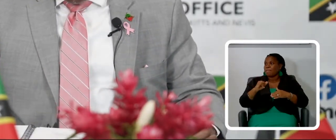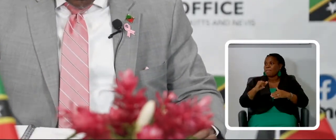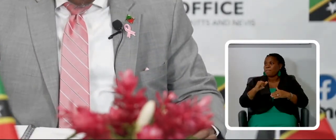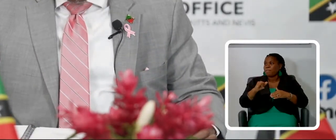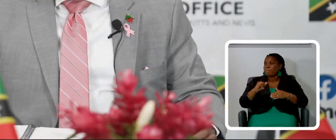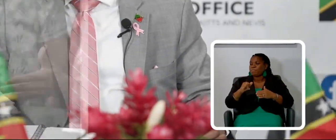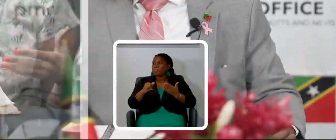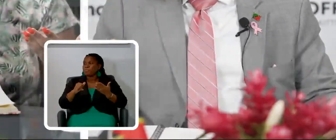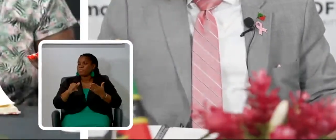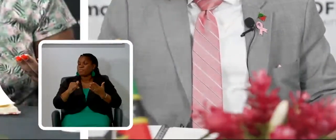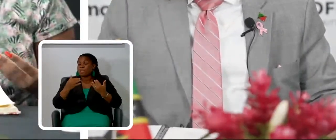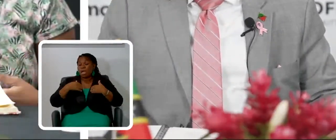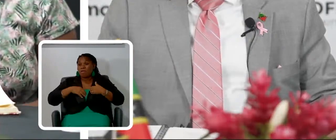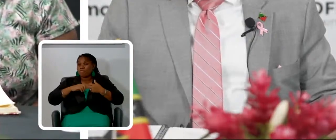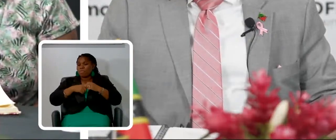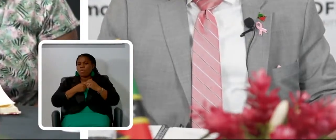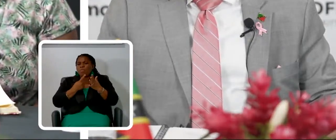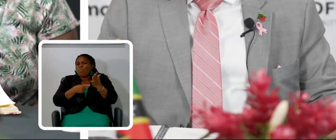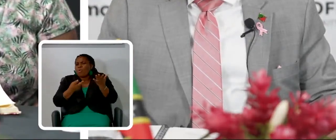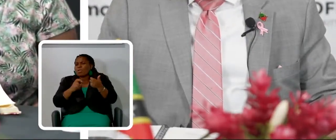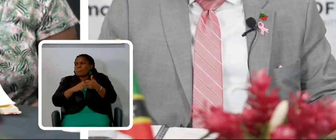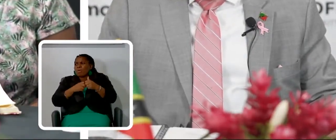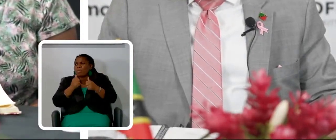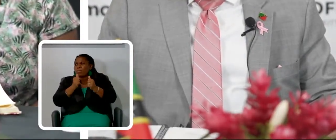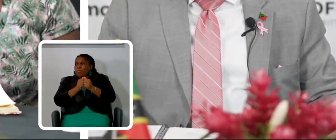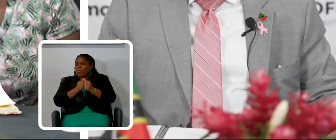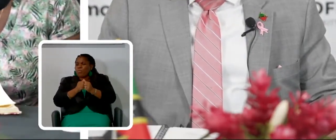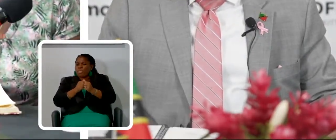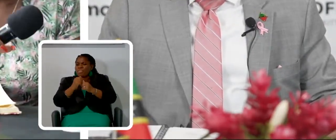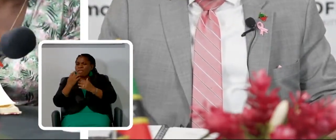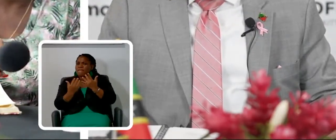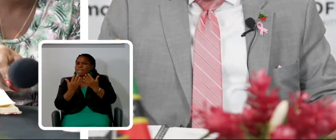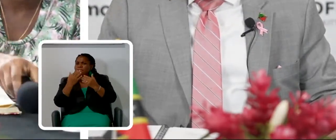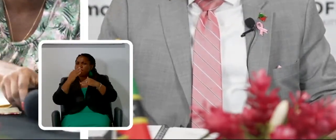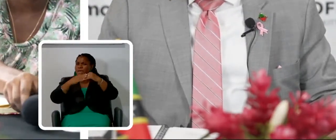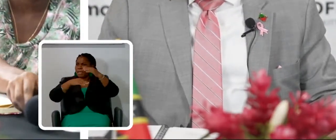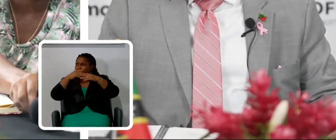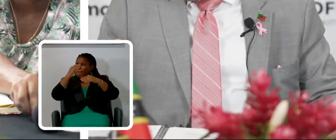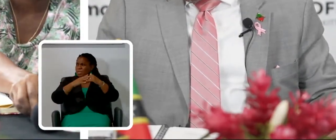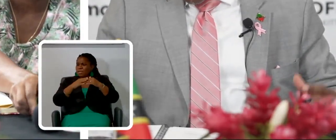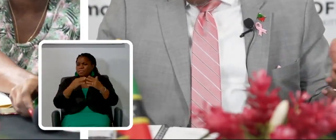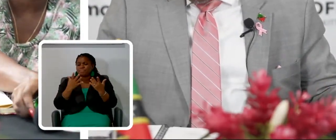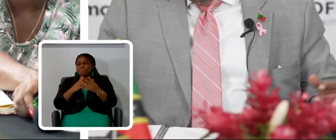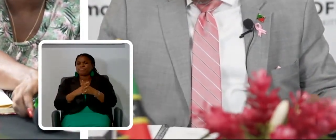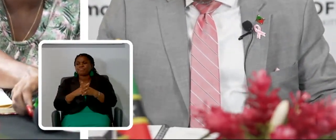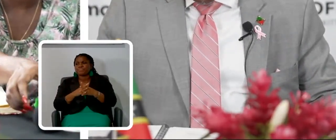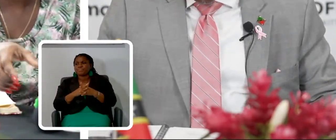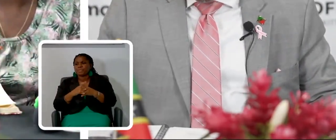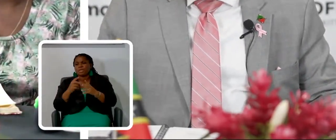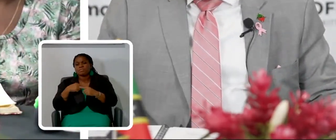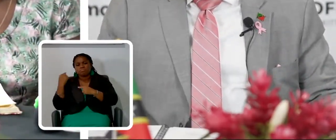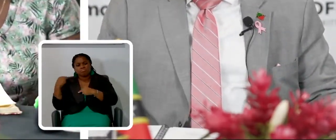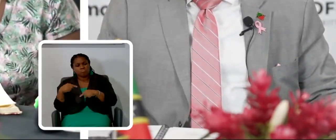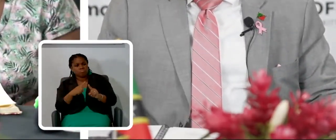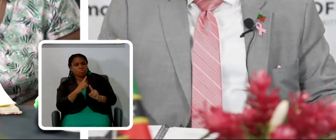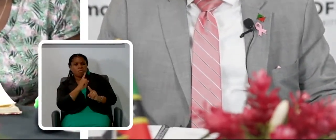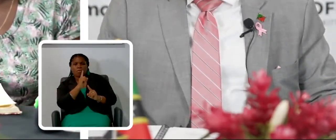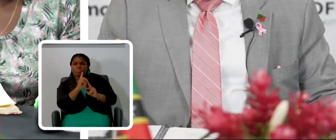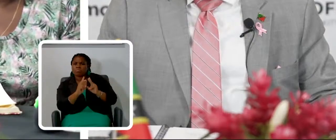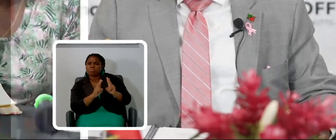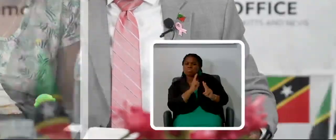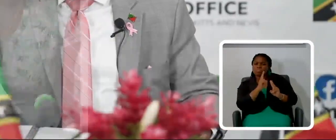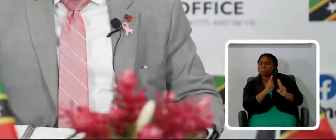issue with the building, and what are the plans going forward for that building? Excellent. So I came in and I visited there and